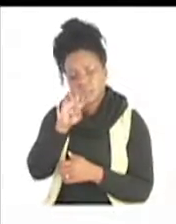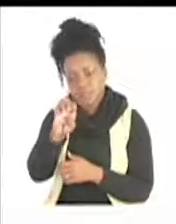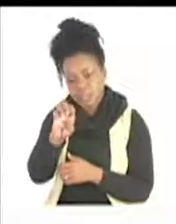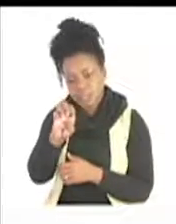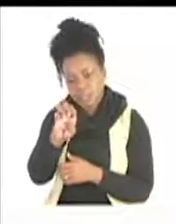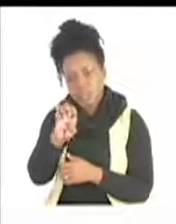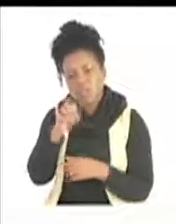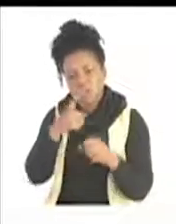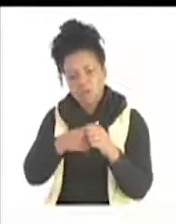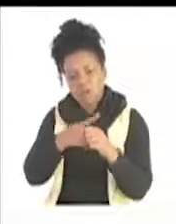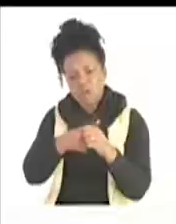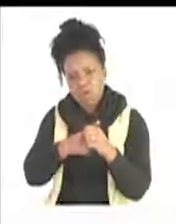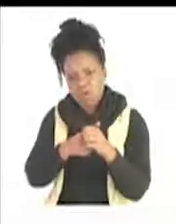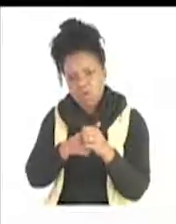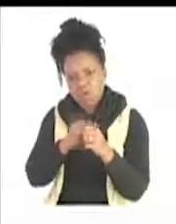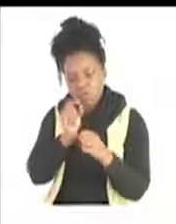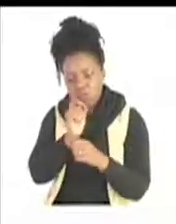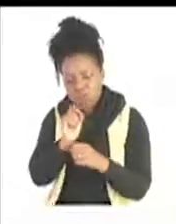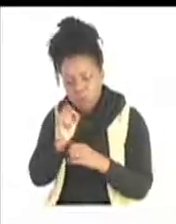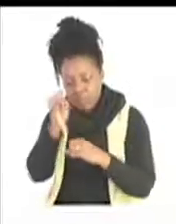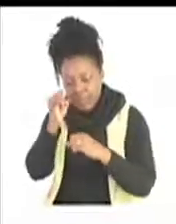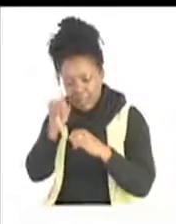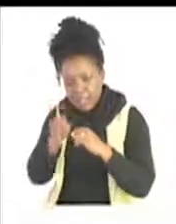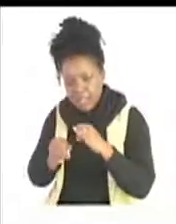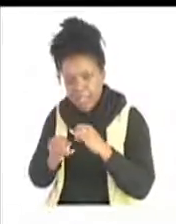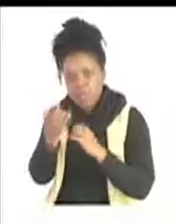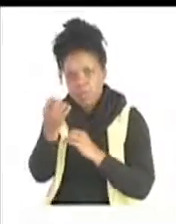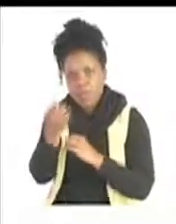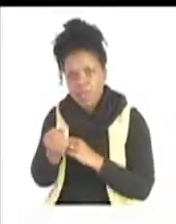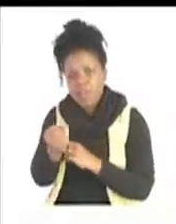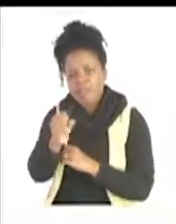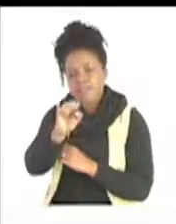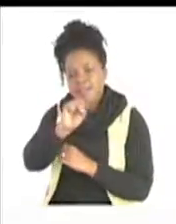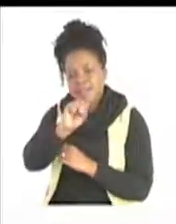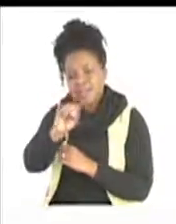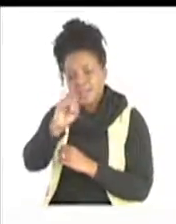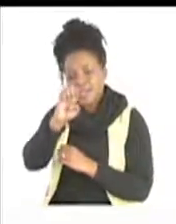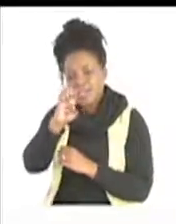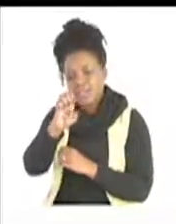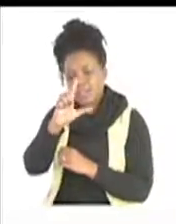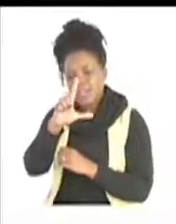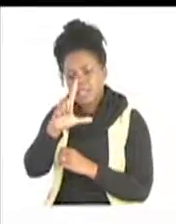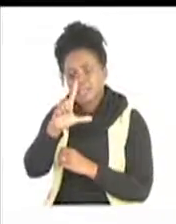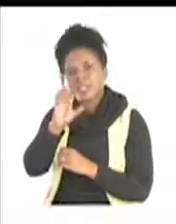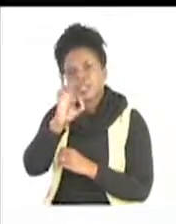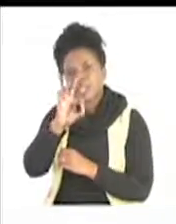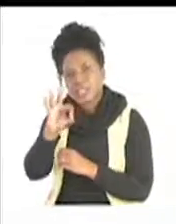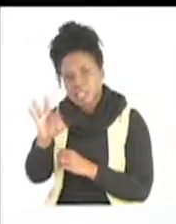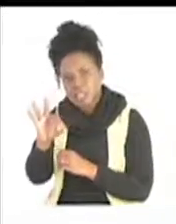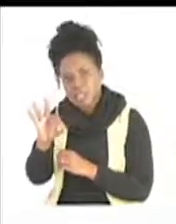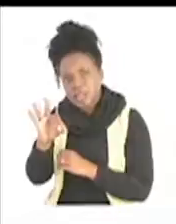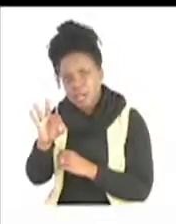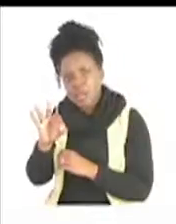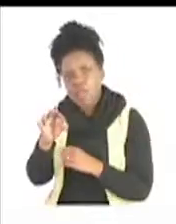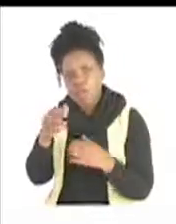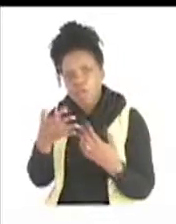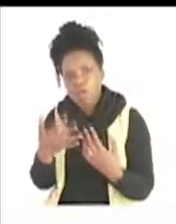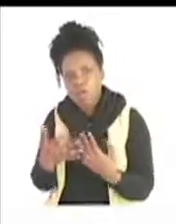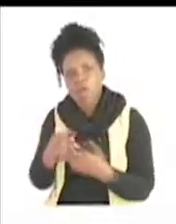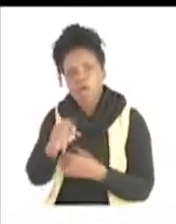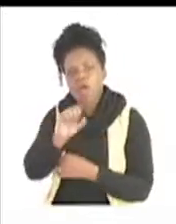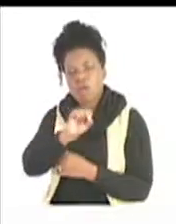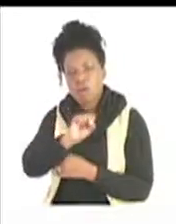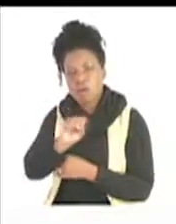refers to one thing, and selves refers to more than